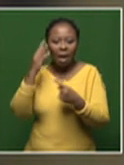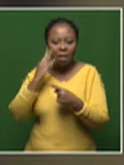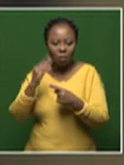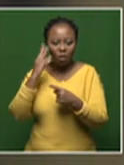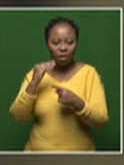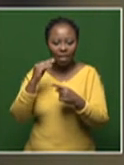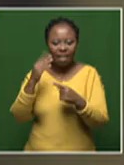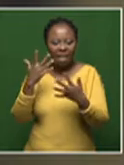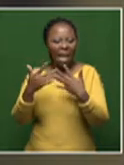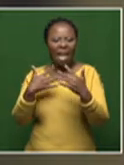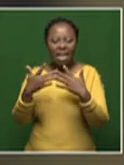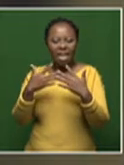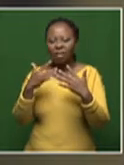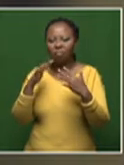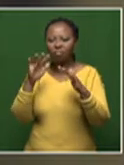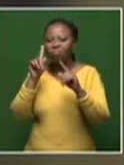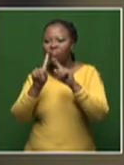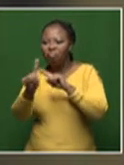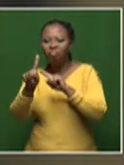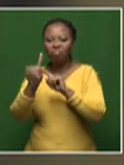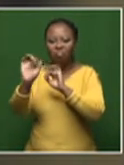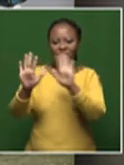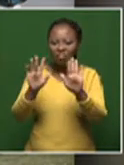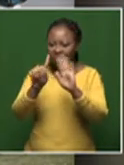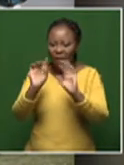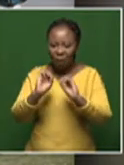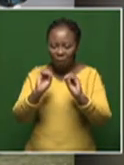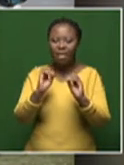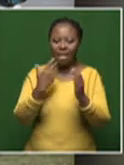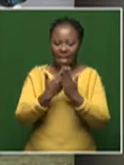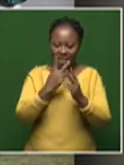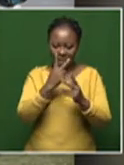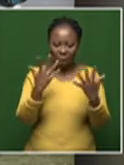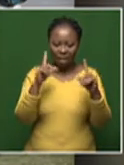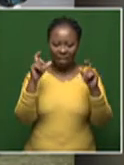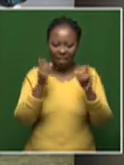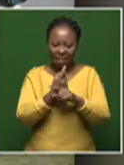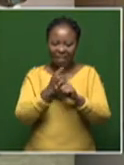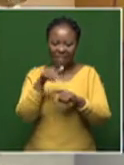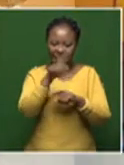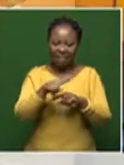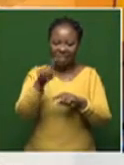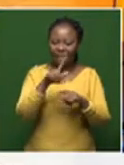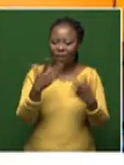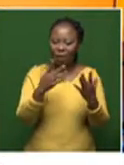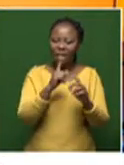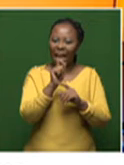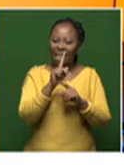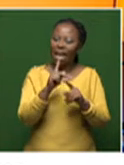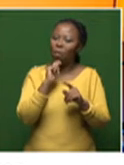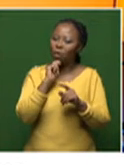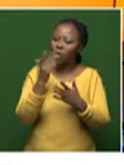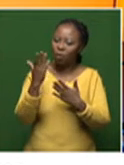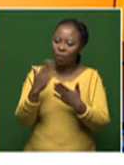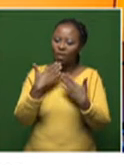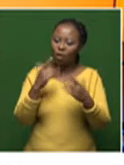much, if any, much art in their lives. Now, Petersen joins us now on Zoom to tell us more about the project. Thania, a very good morning to you. Thanks for